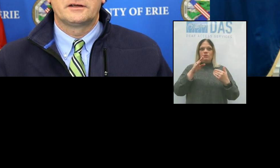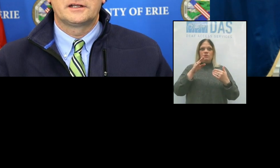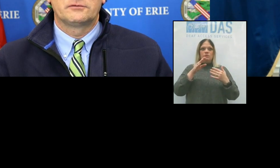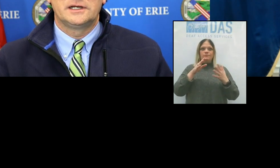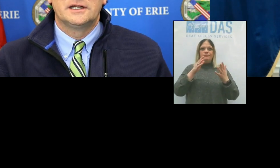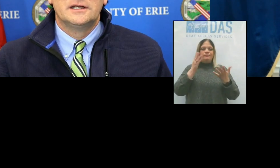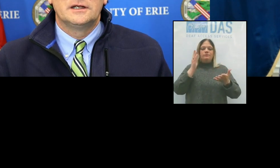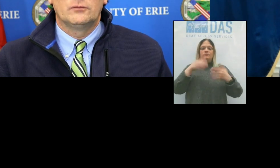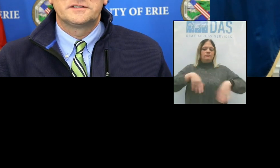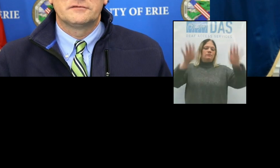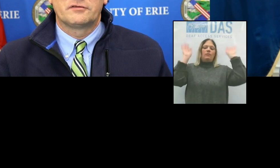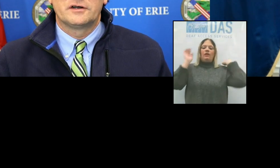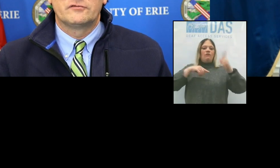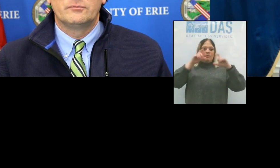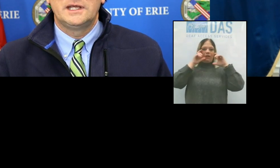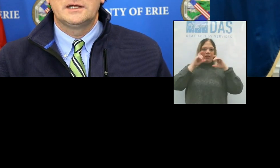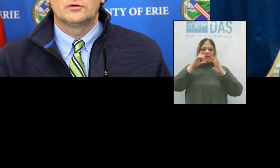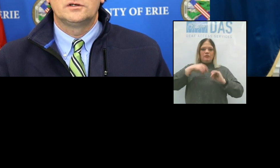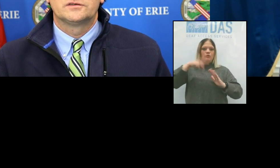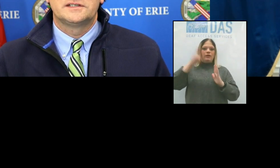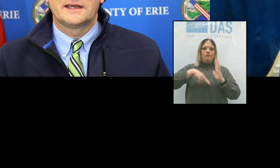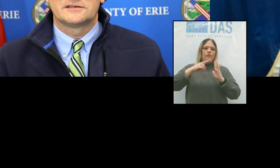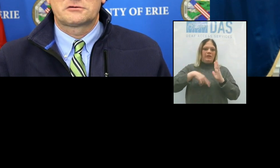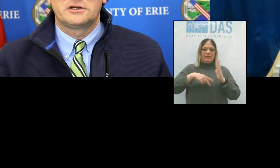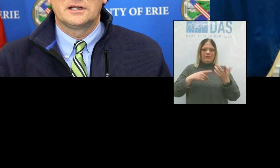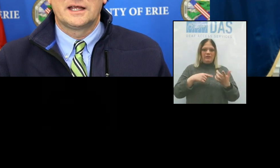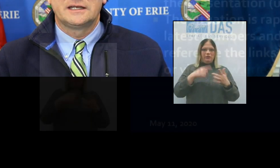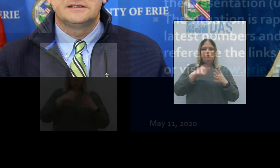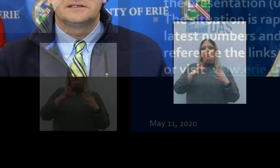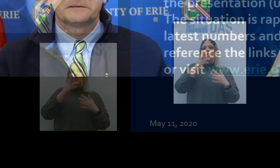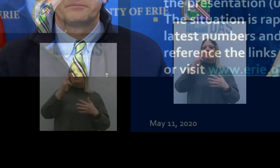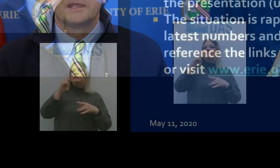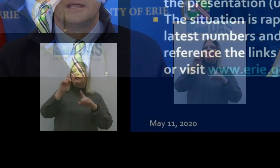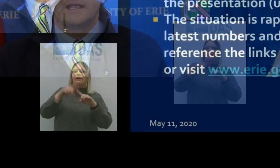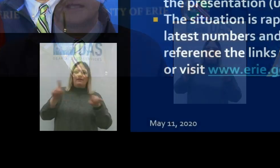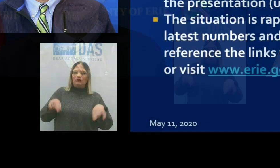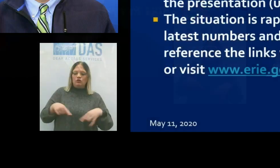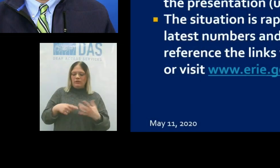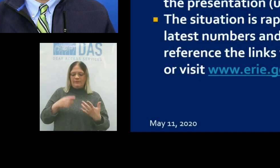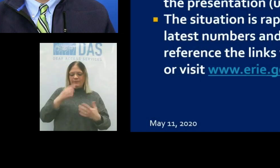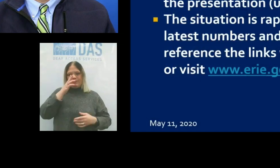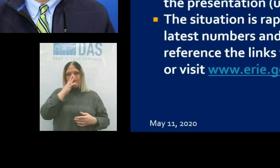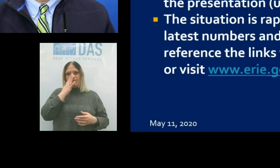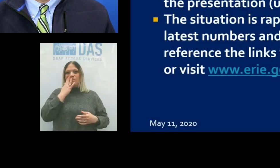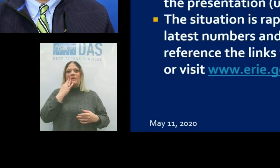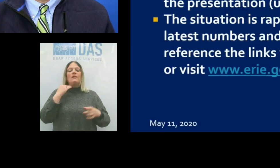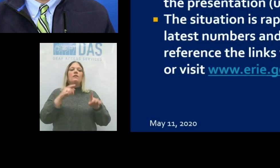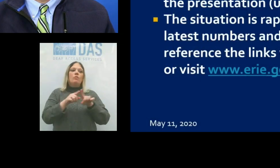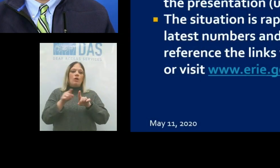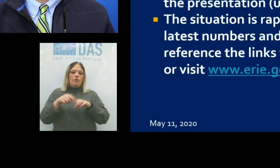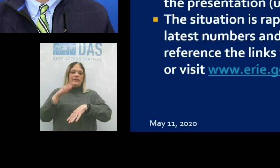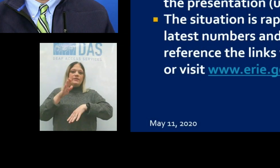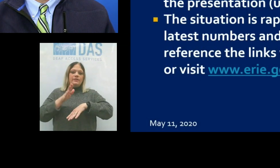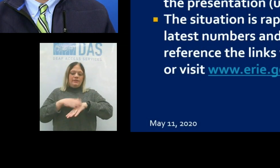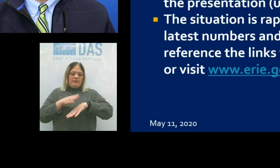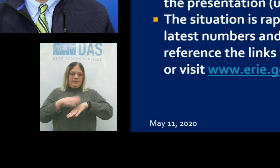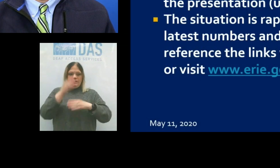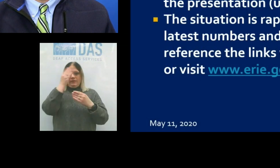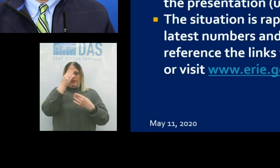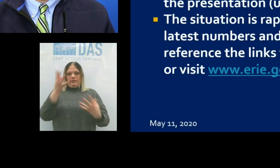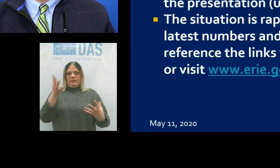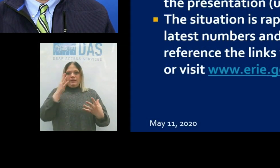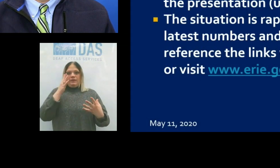today so I can read what's in front of me and what you'll see on the screen a lot easier. As always, we have the provisos with regards to